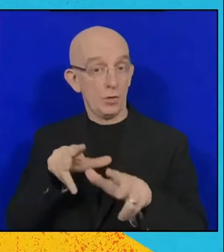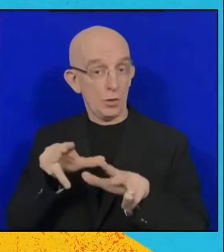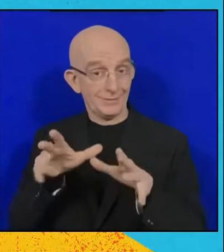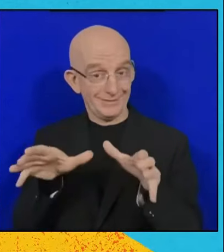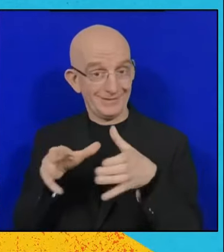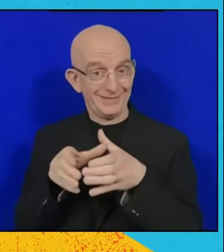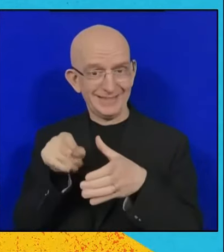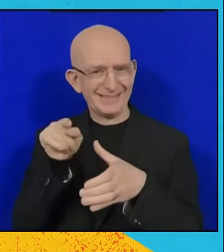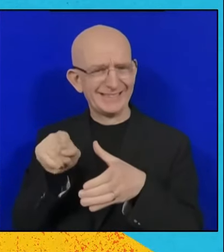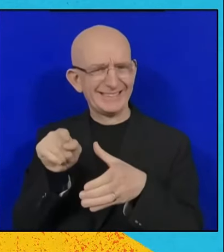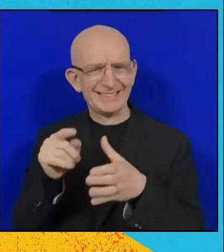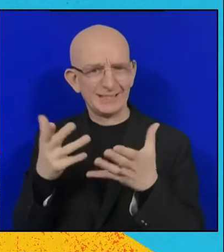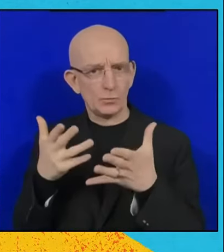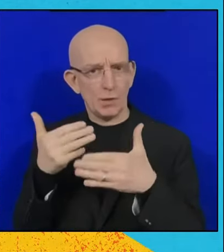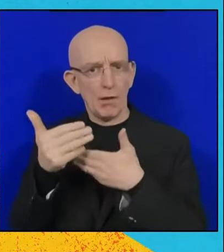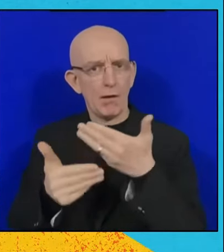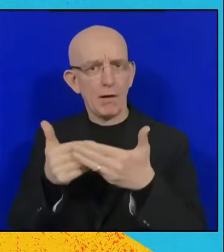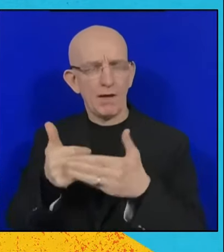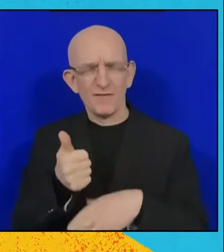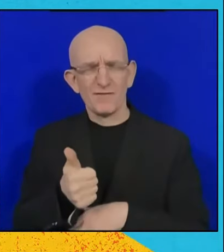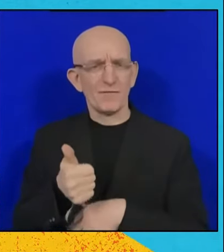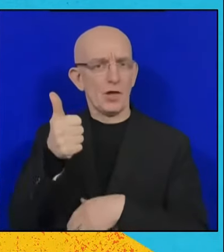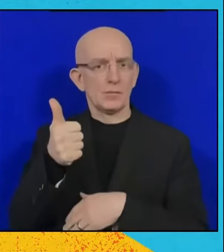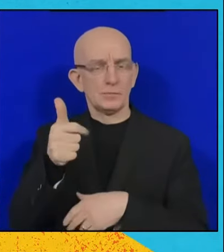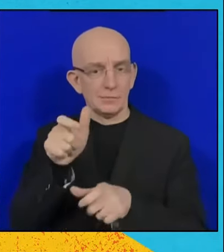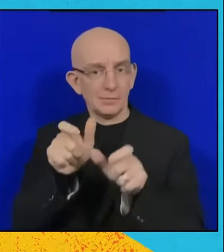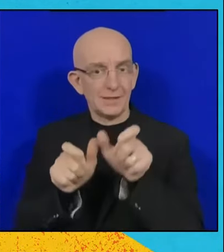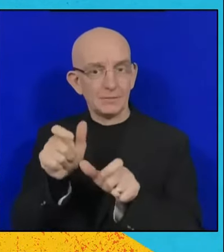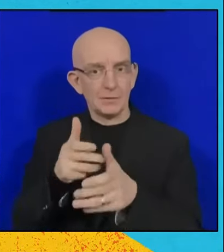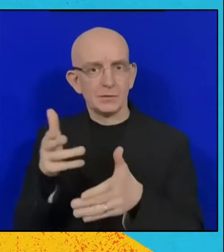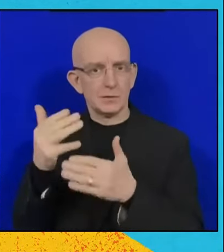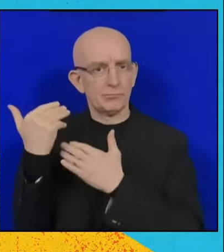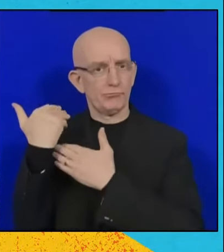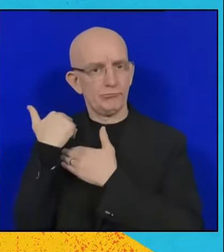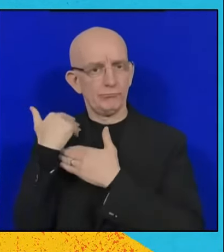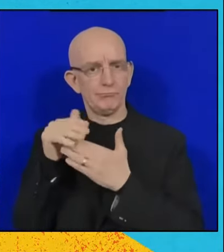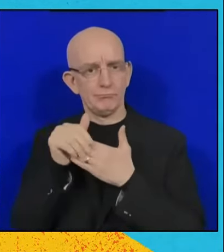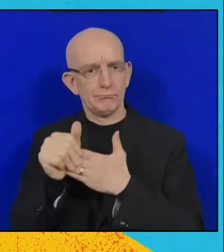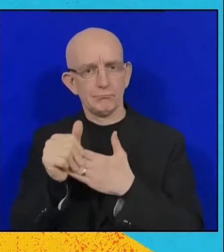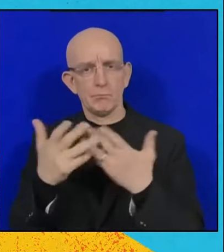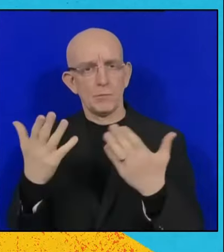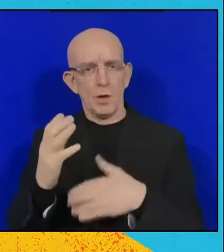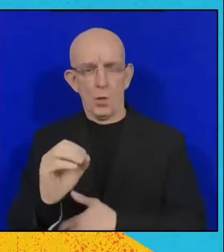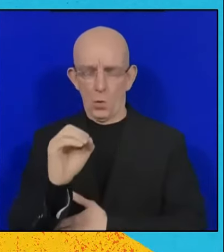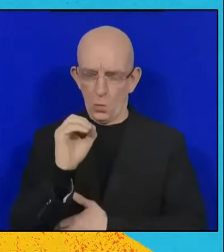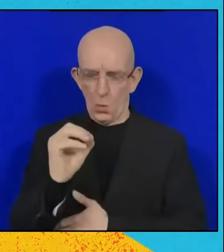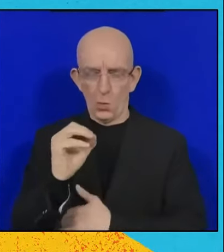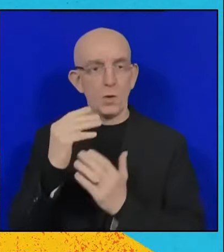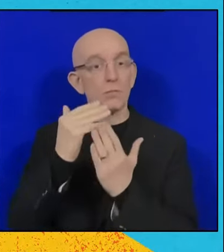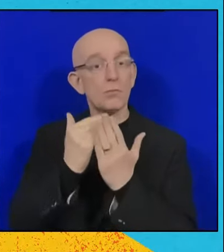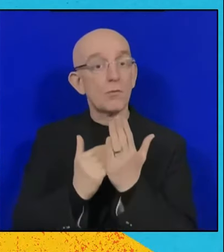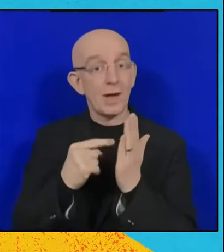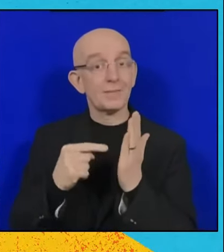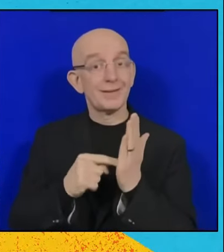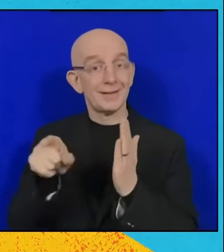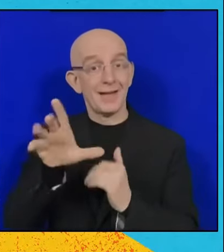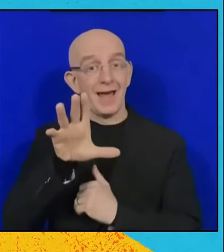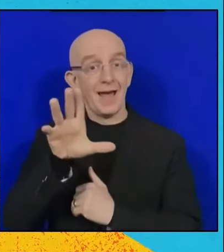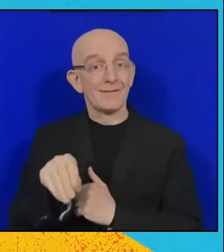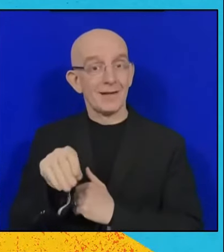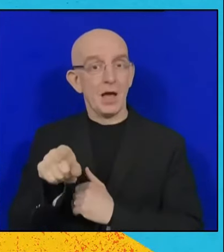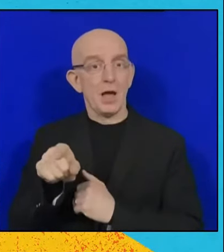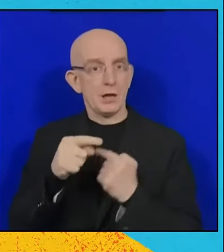Project. It led to the first community-led zero waste program in West Africa, let me repeat.